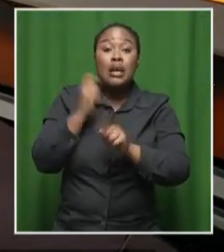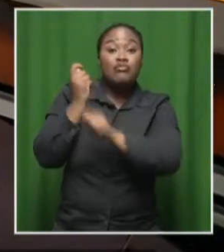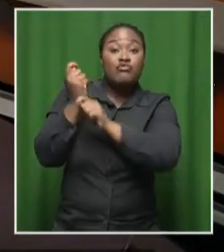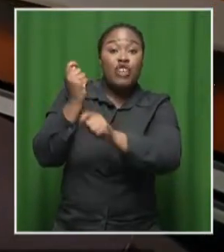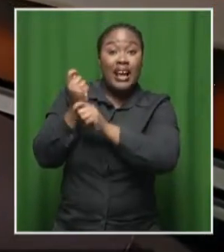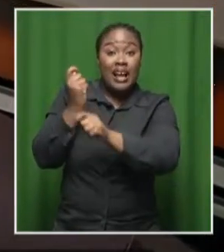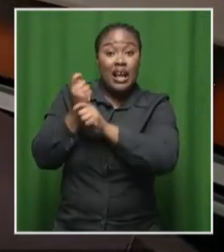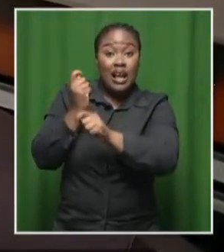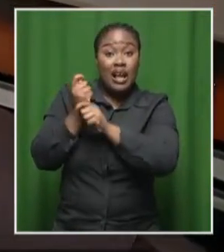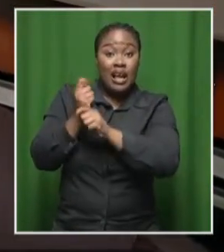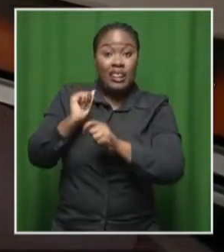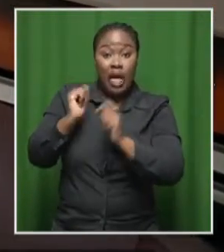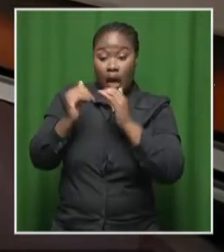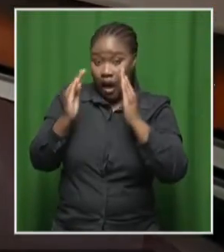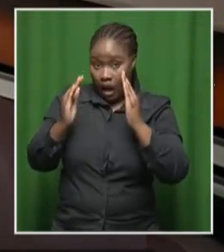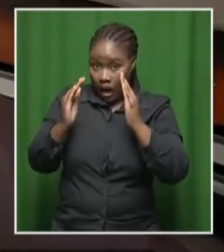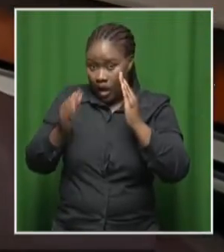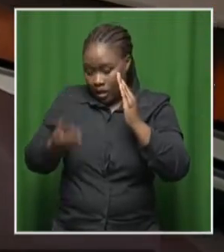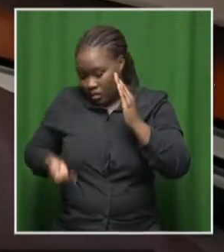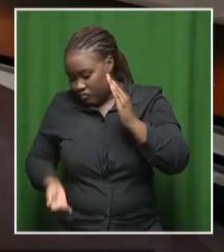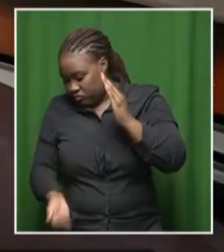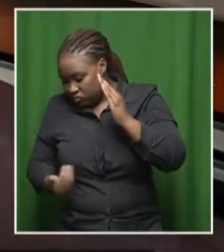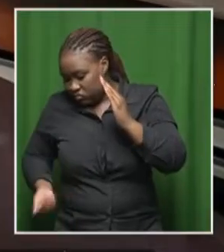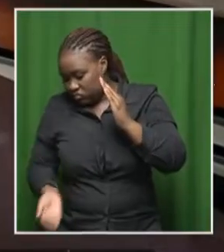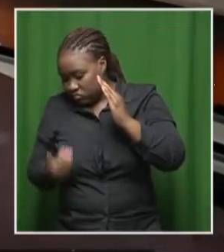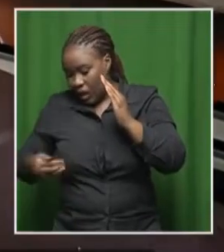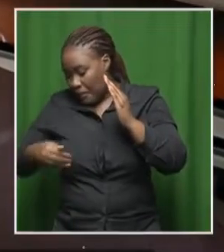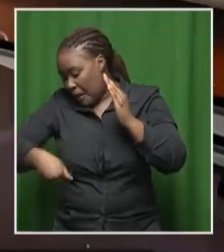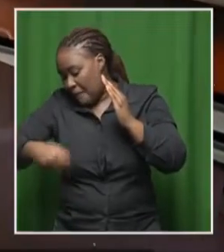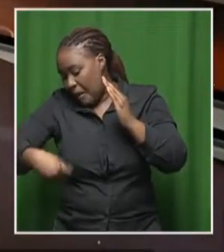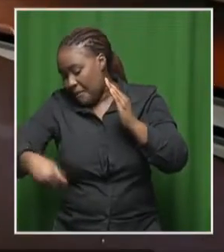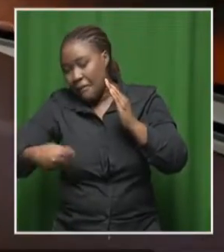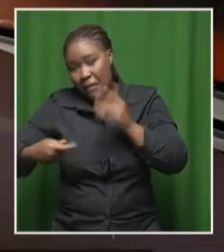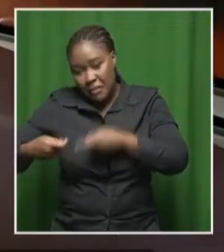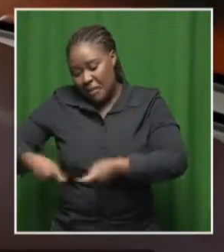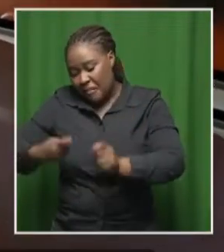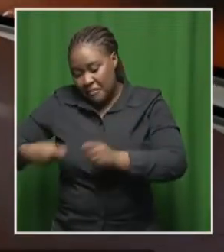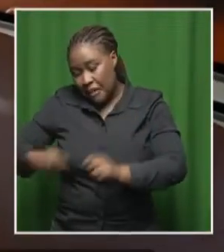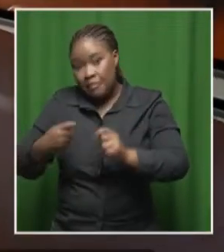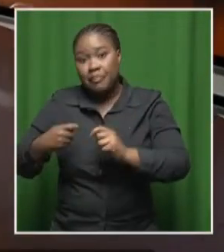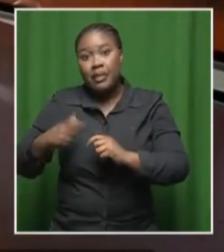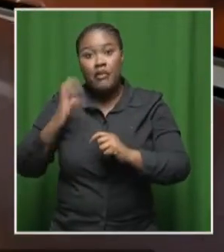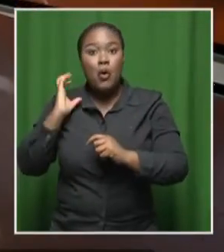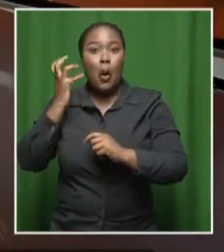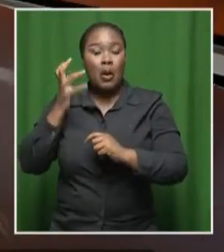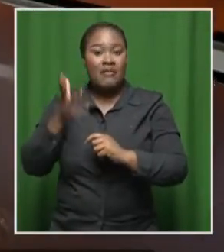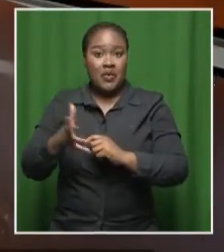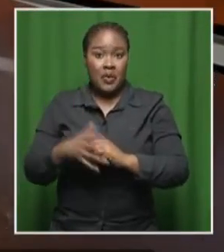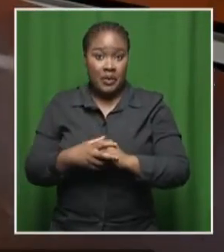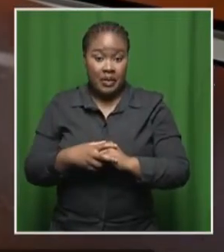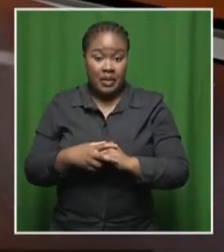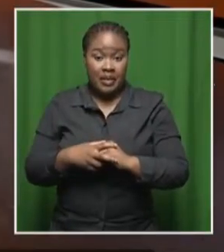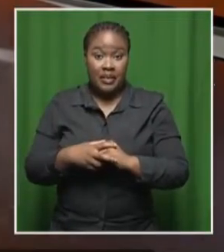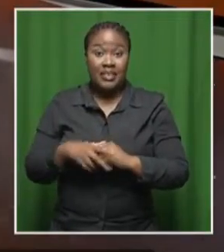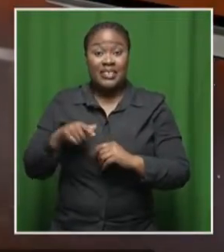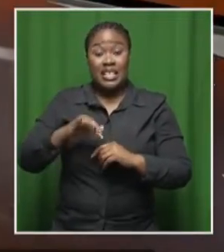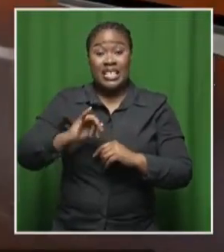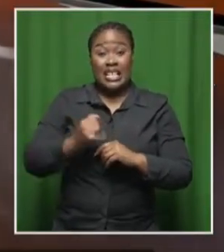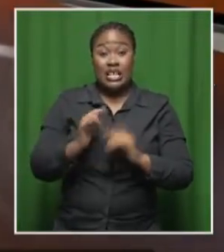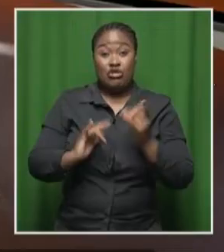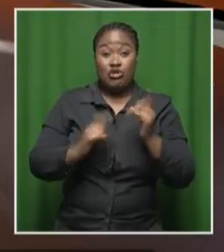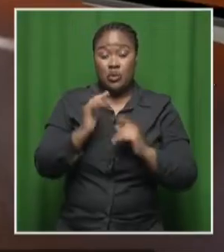Vleerhof. There is gold, but there's a greater richness than the gold in the city,